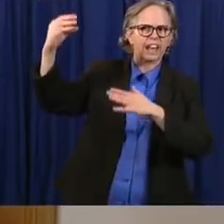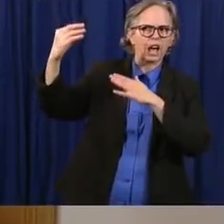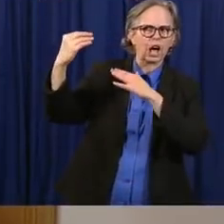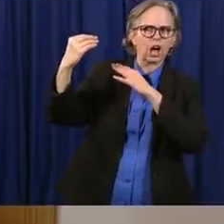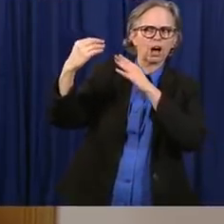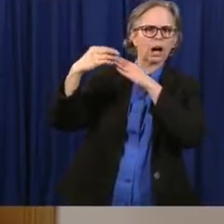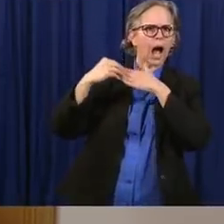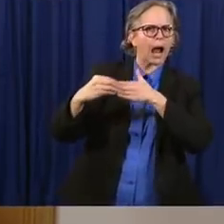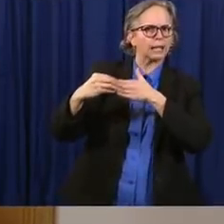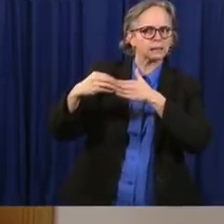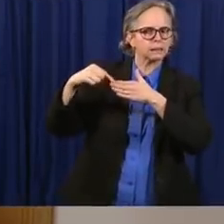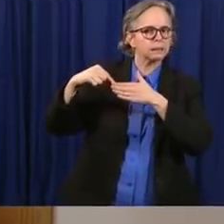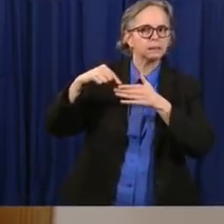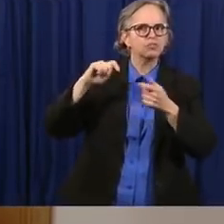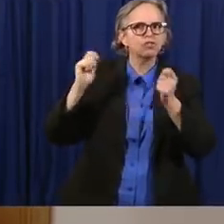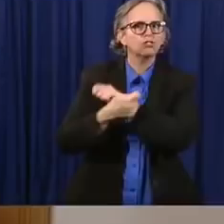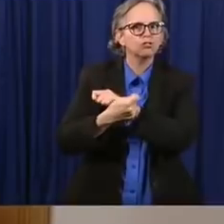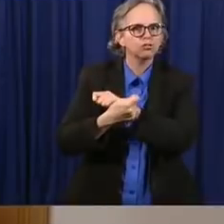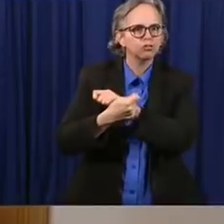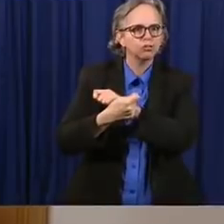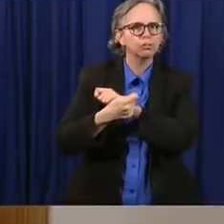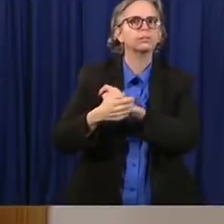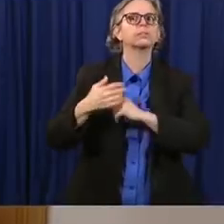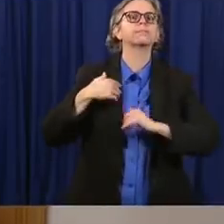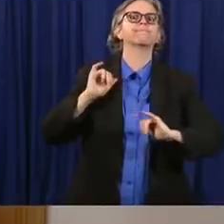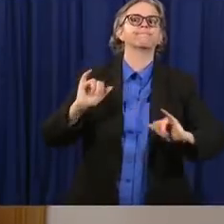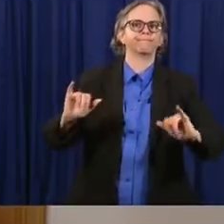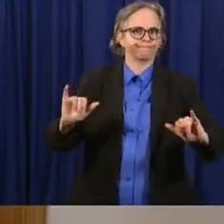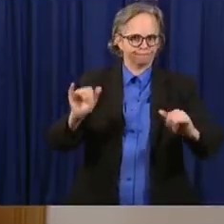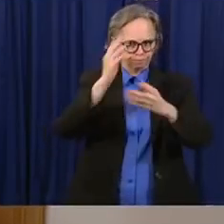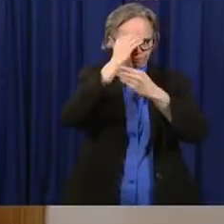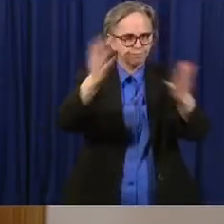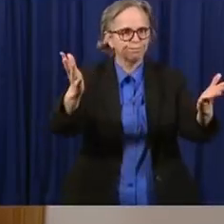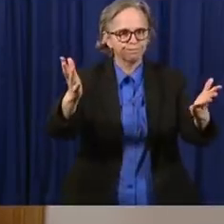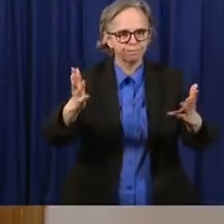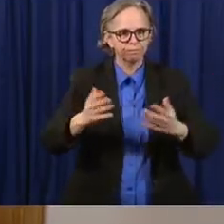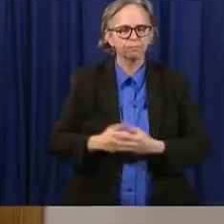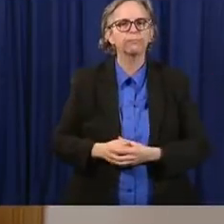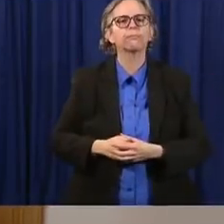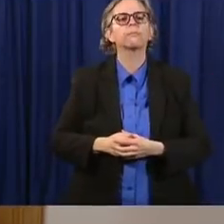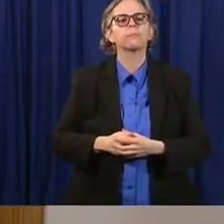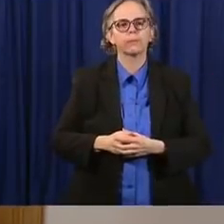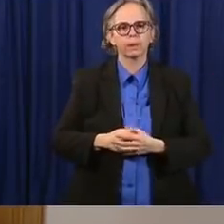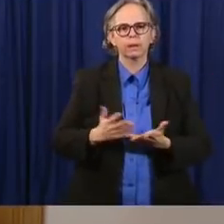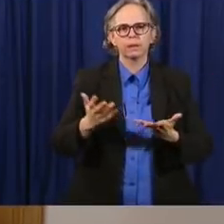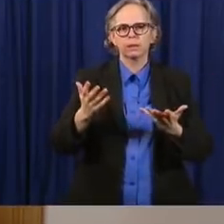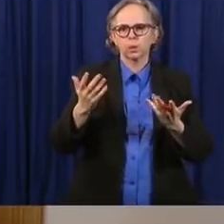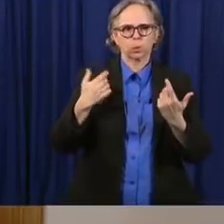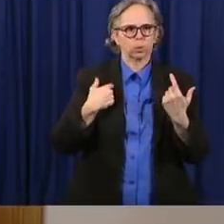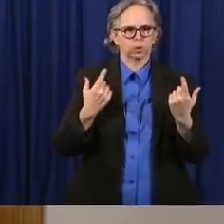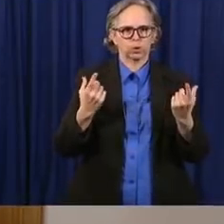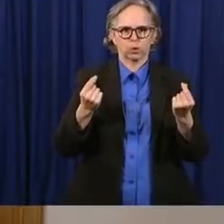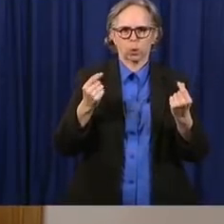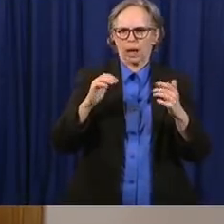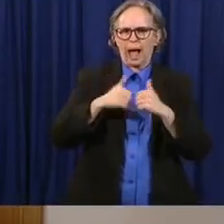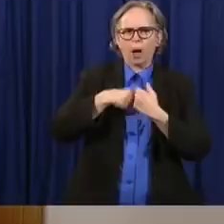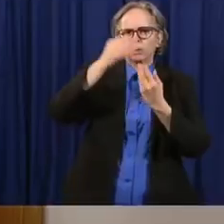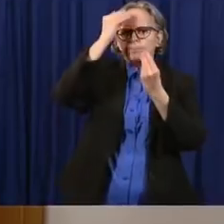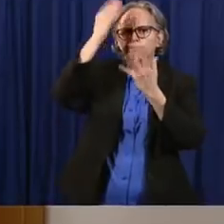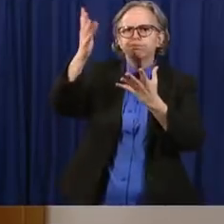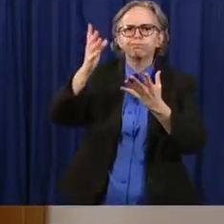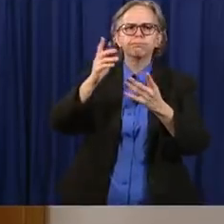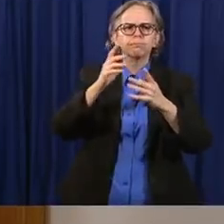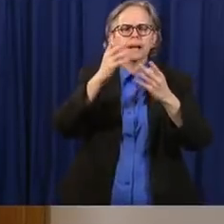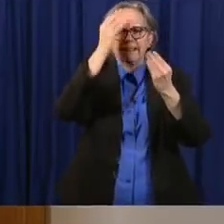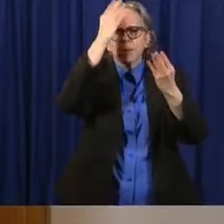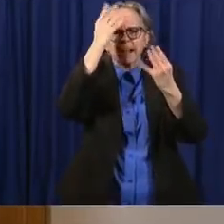have issued in how we report the coronavirus statistics. I learned